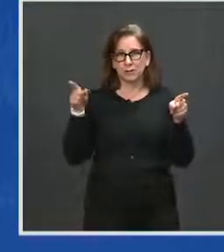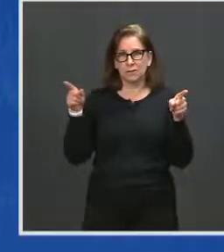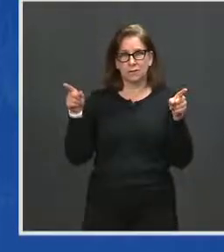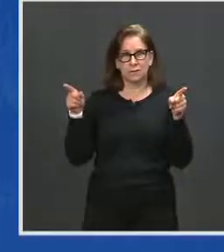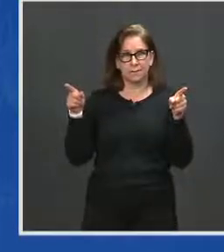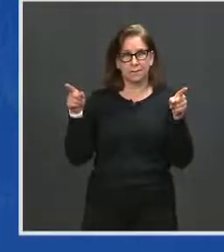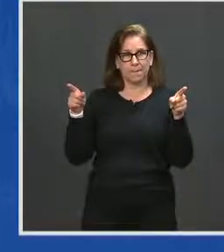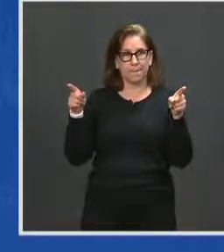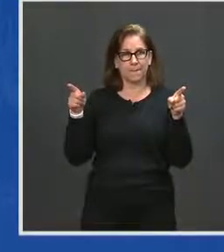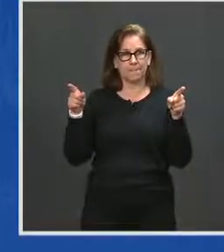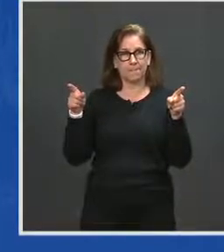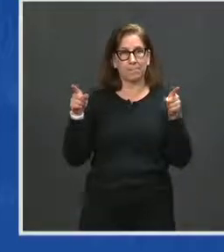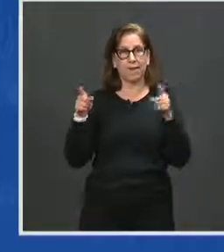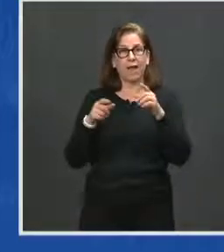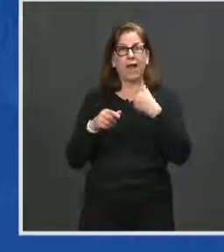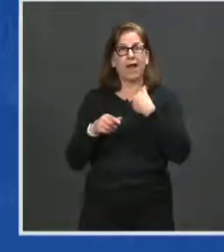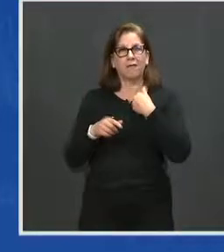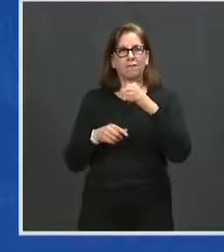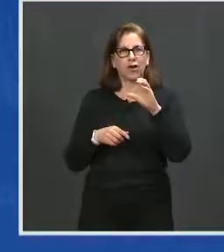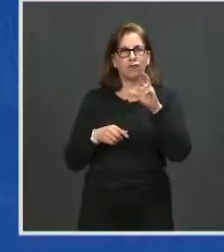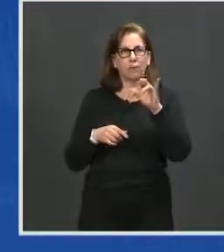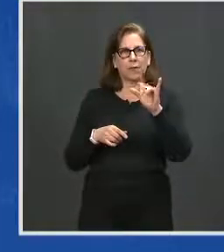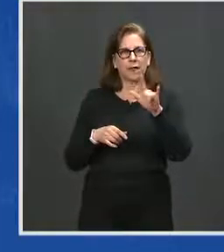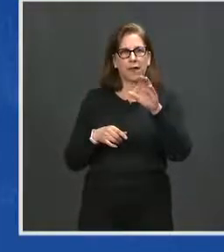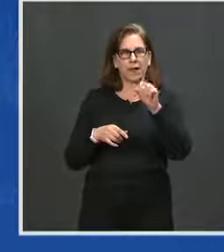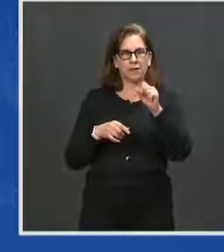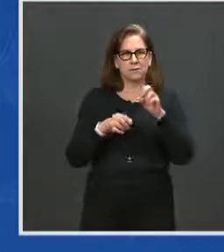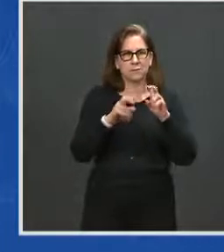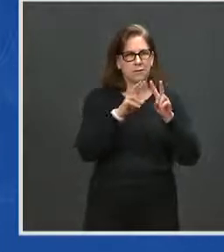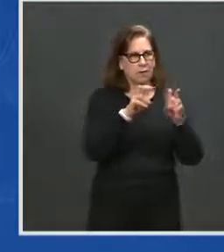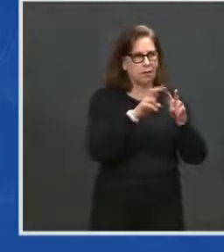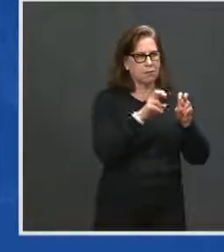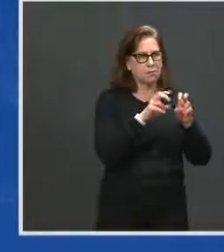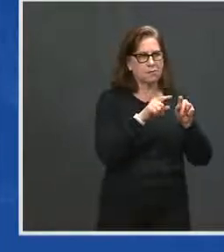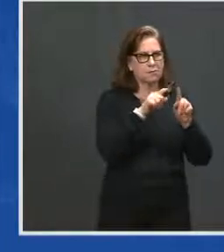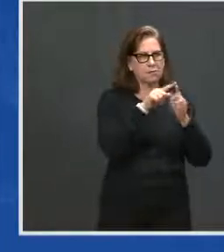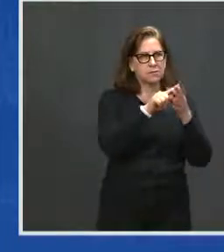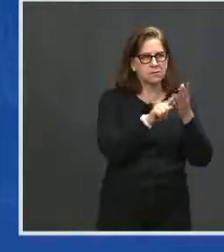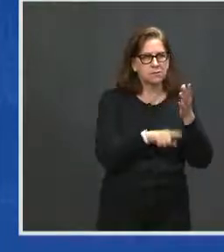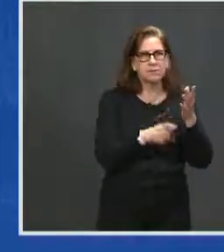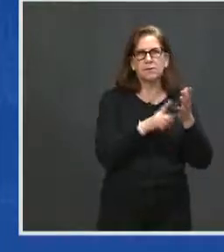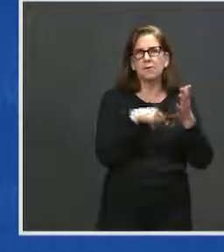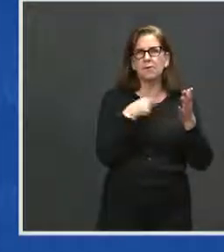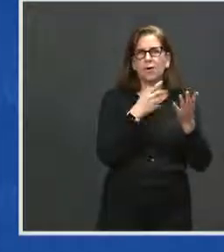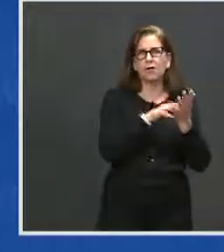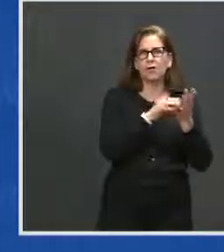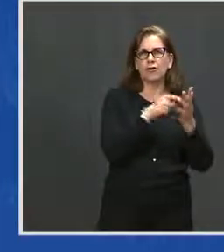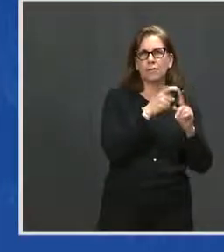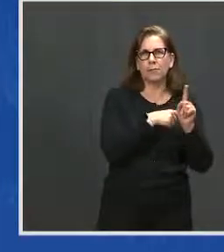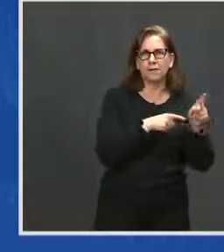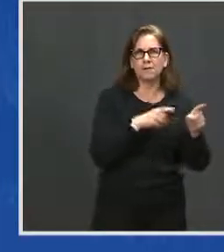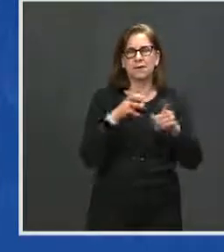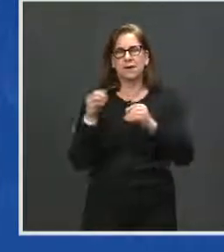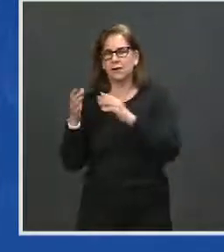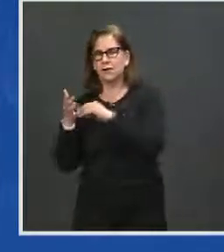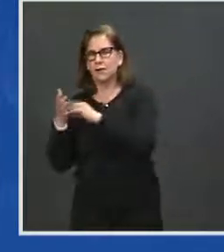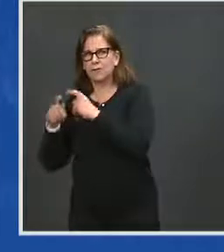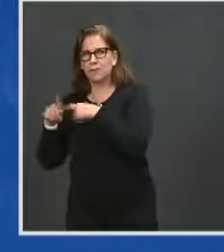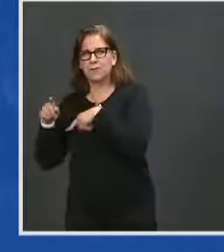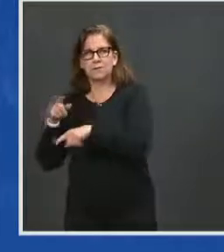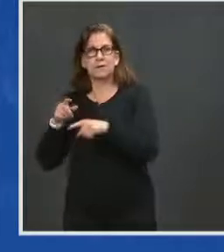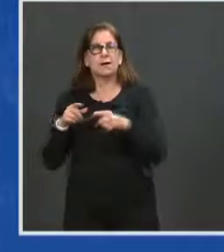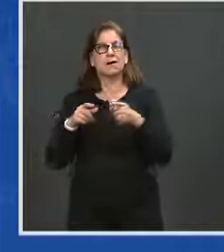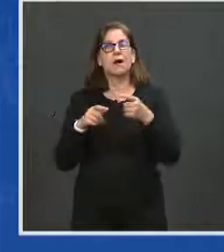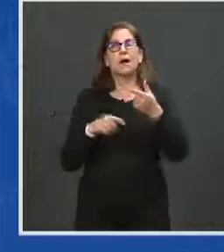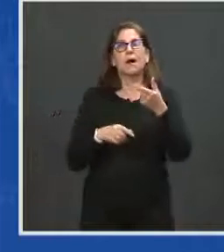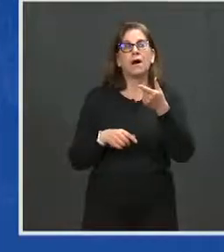and investigations to determine what they can show us about modern gun trafficking patterns. We